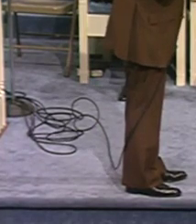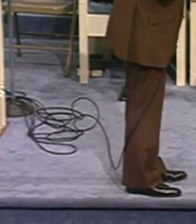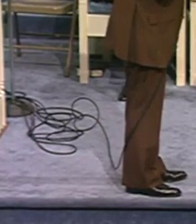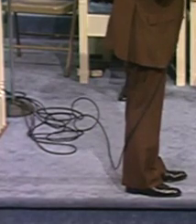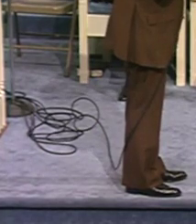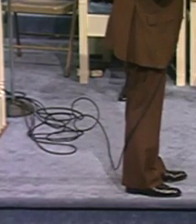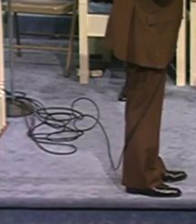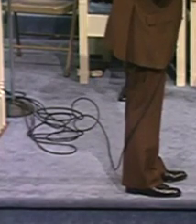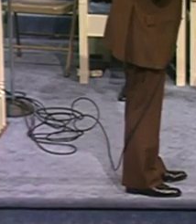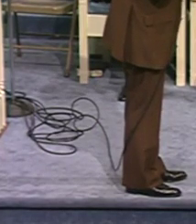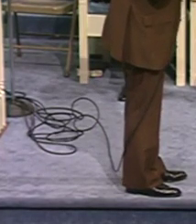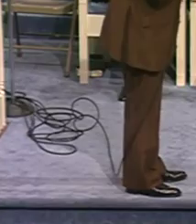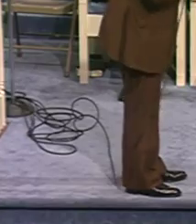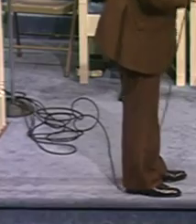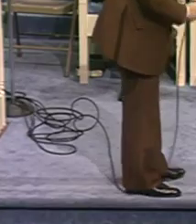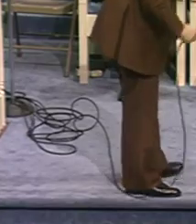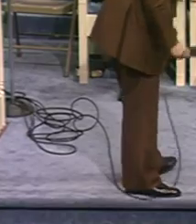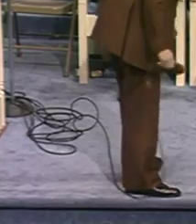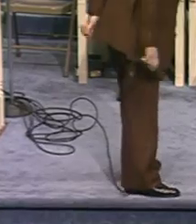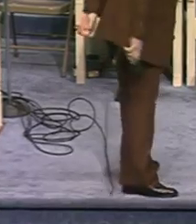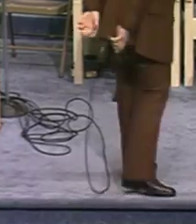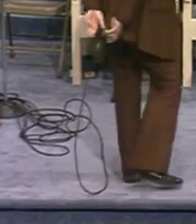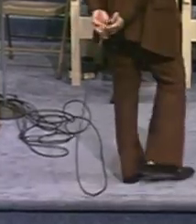for you, sir. We love you.